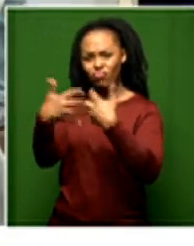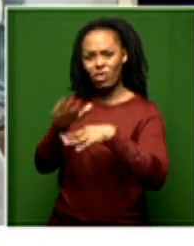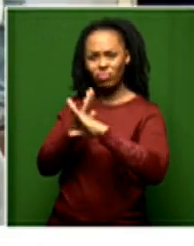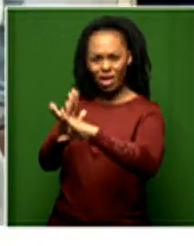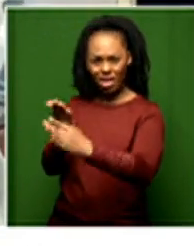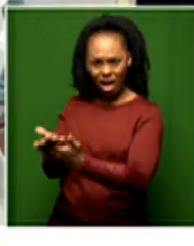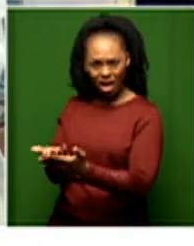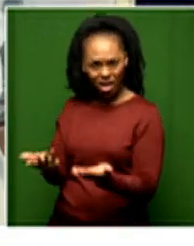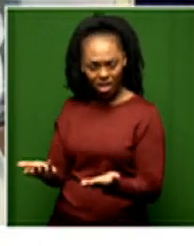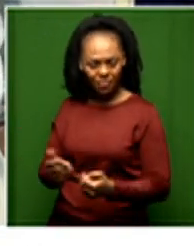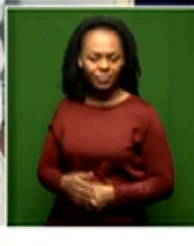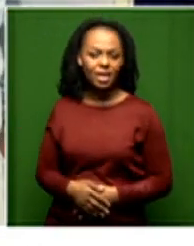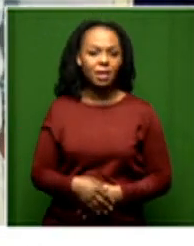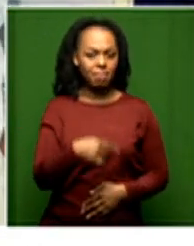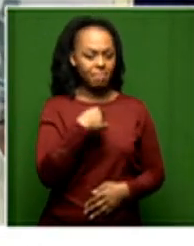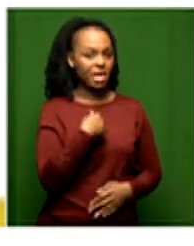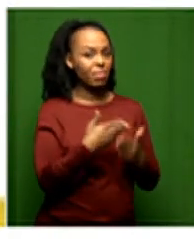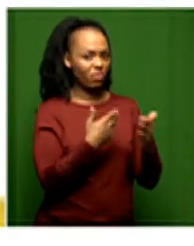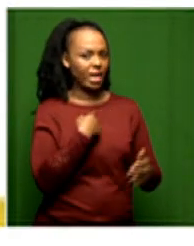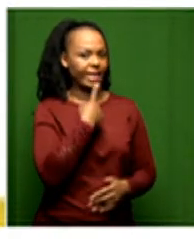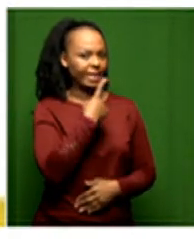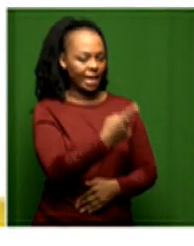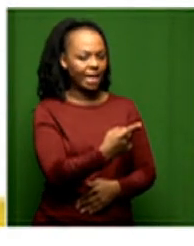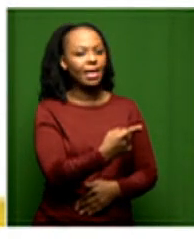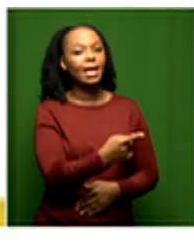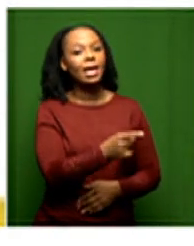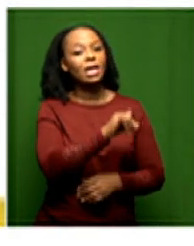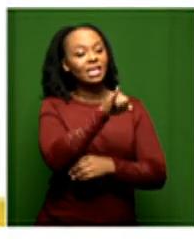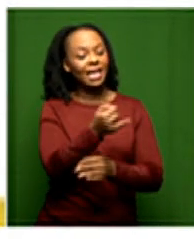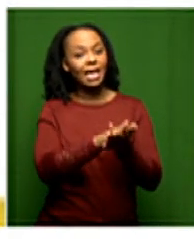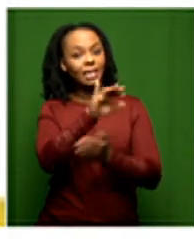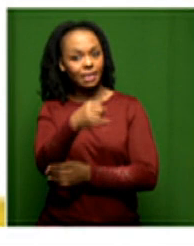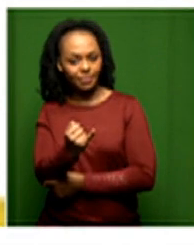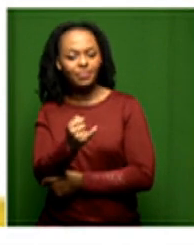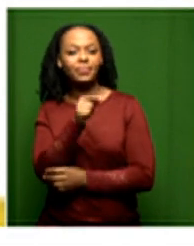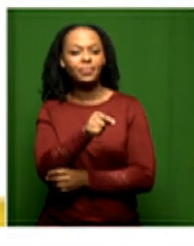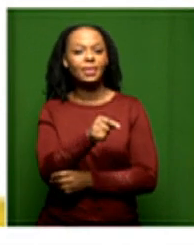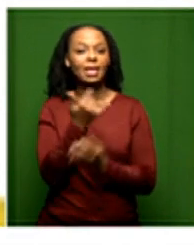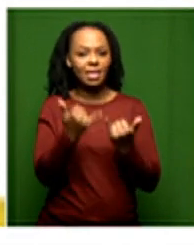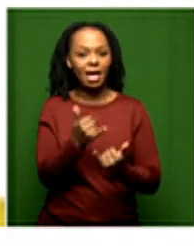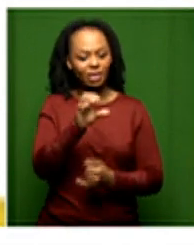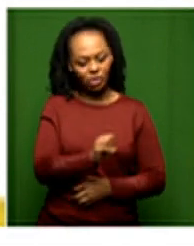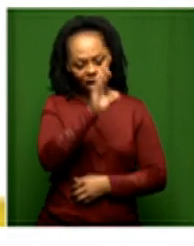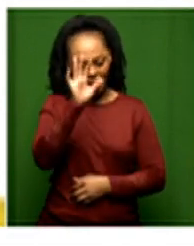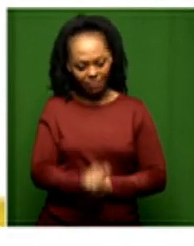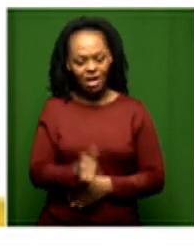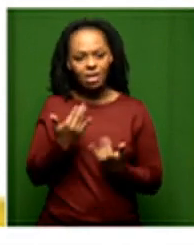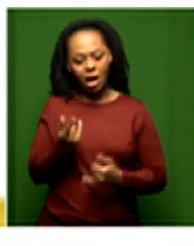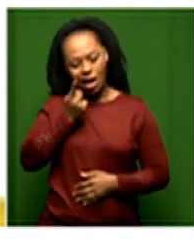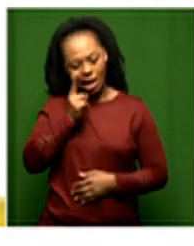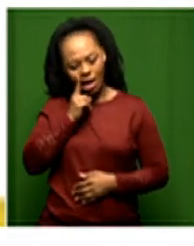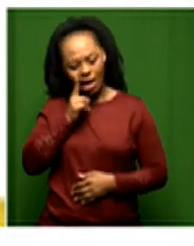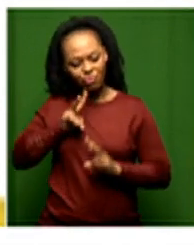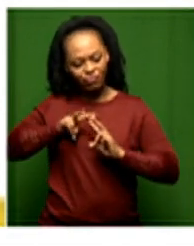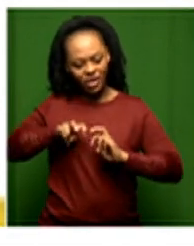Yeah, like I said earlier on, the Johnson Johnson is the only one in our South African context that has been